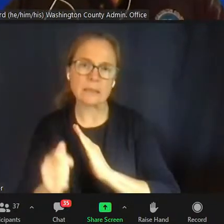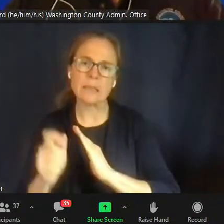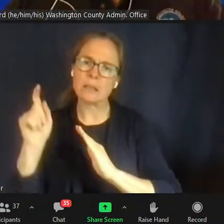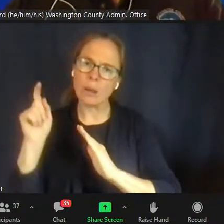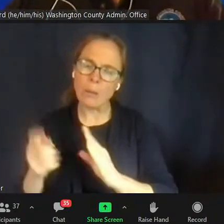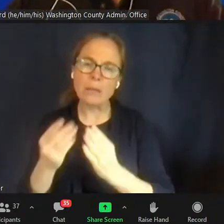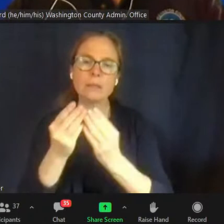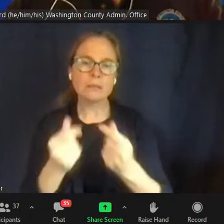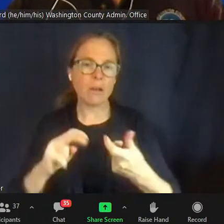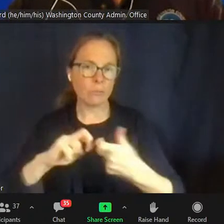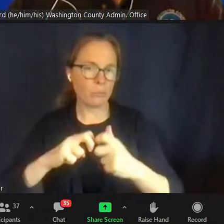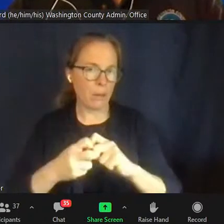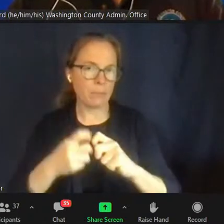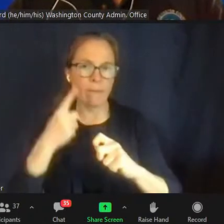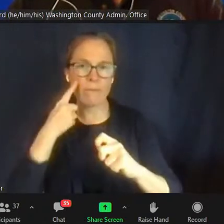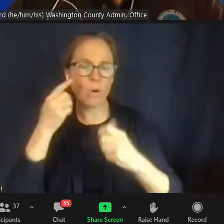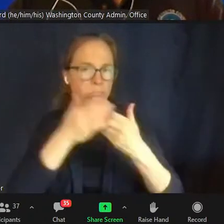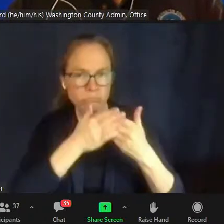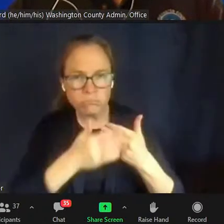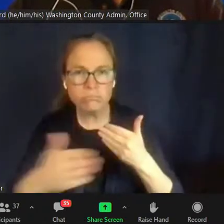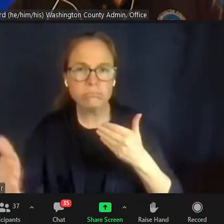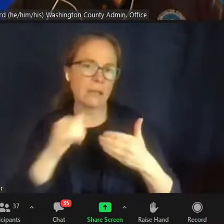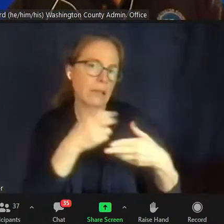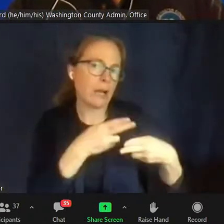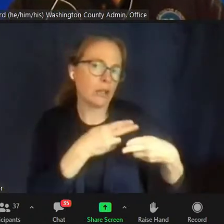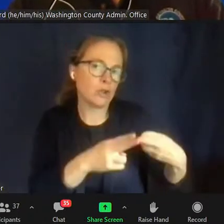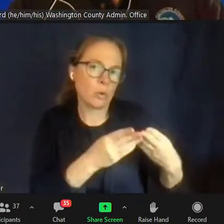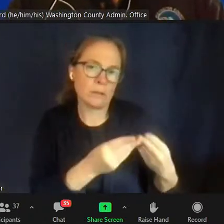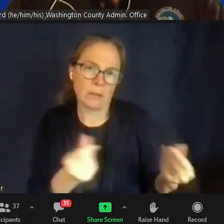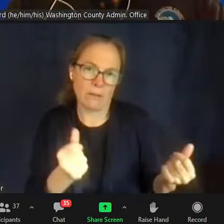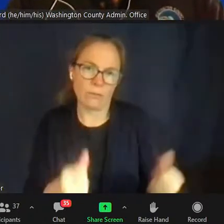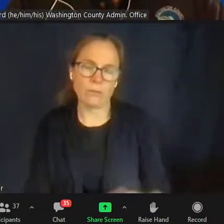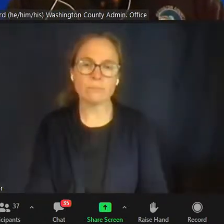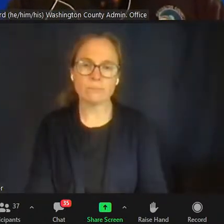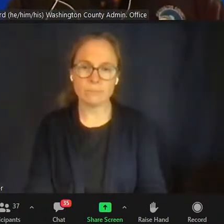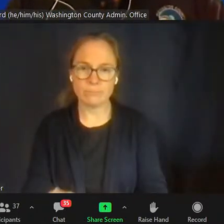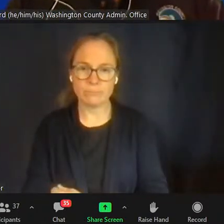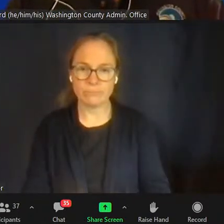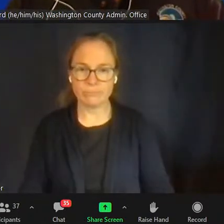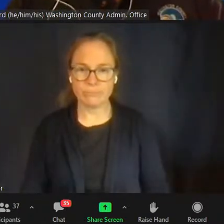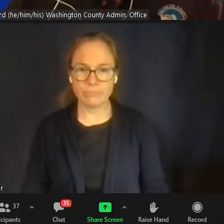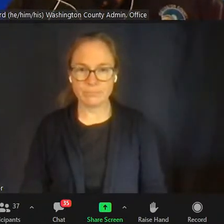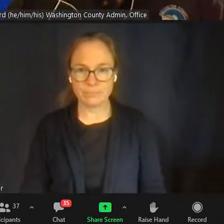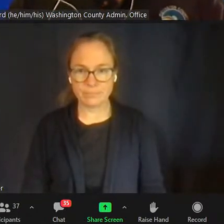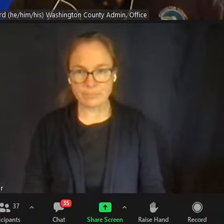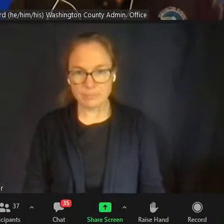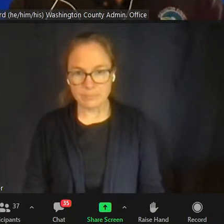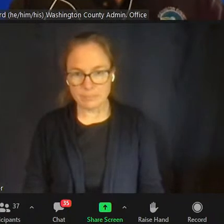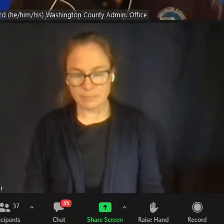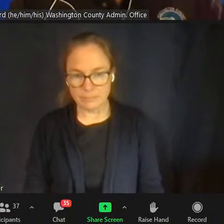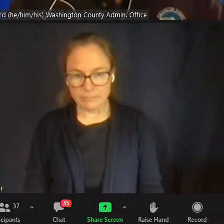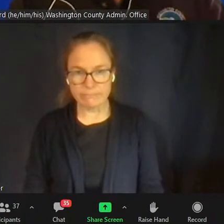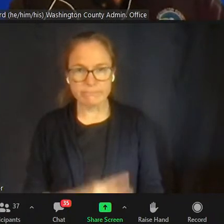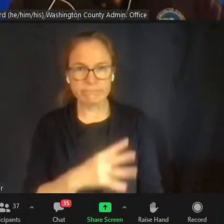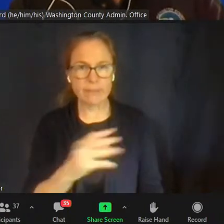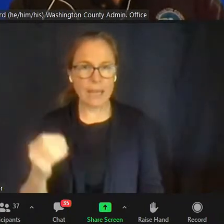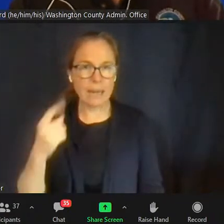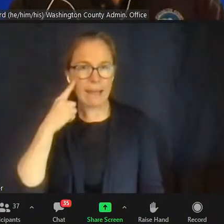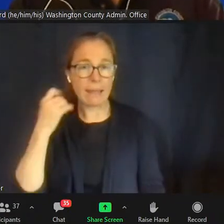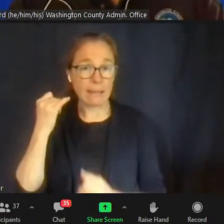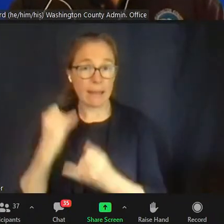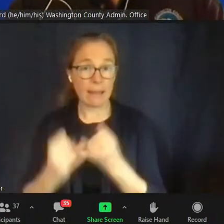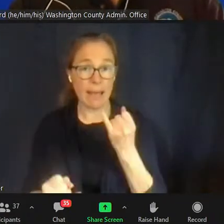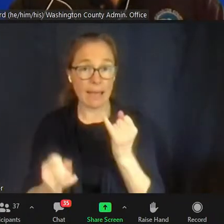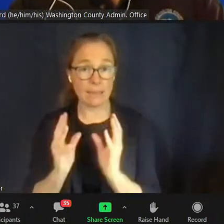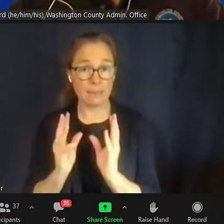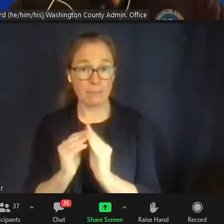period of time. So I would hope in maybe our last session of the year, which is coming up in about 3 months,